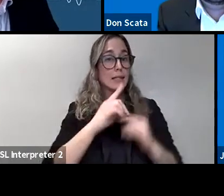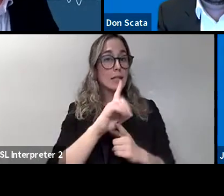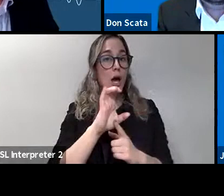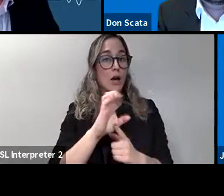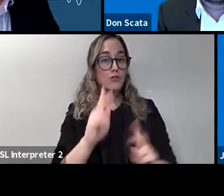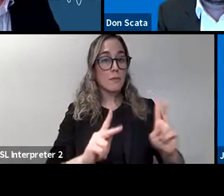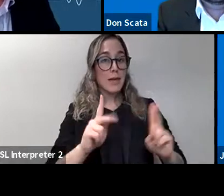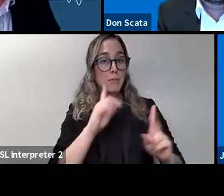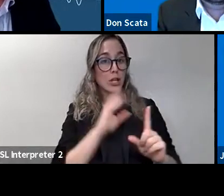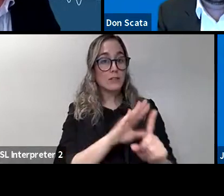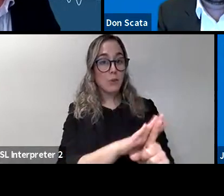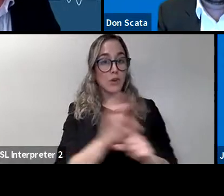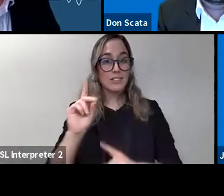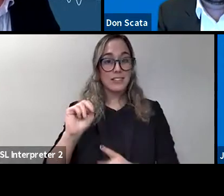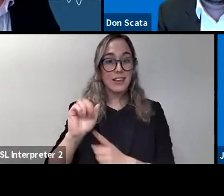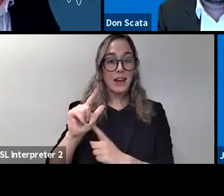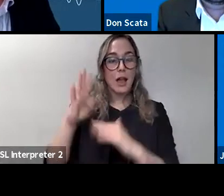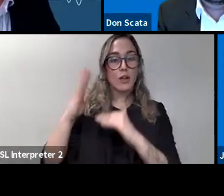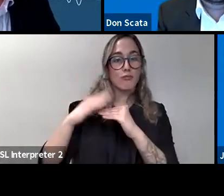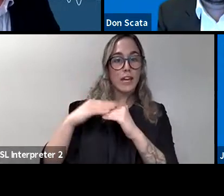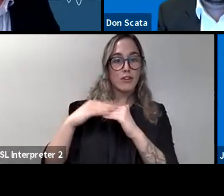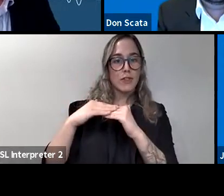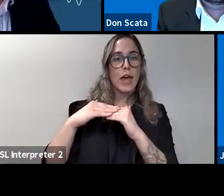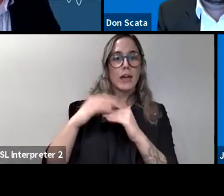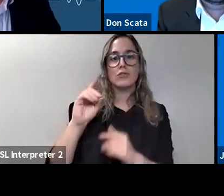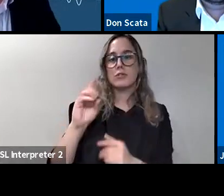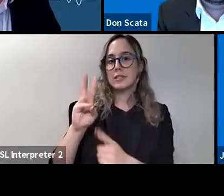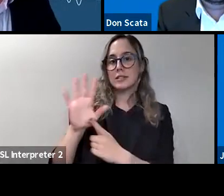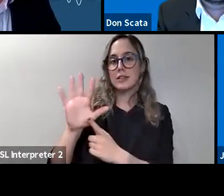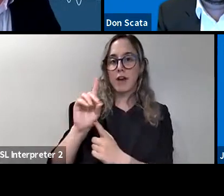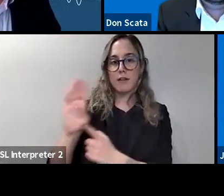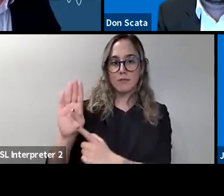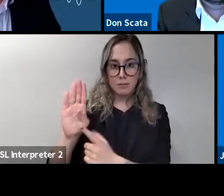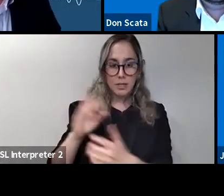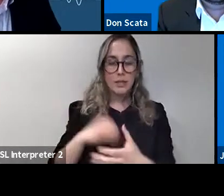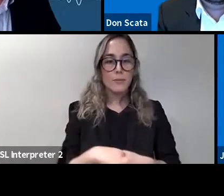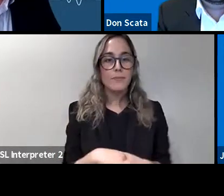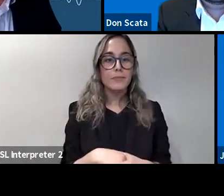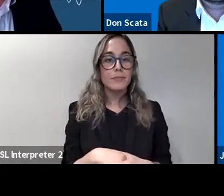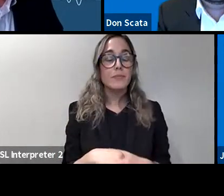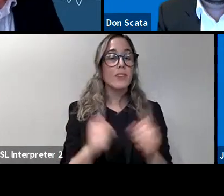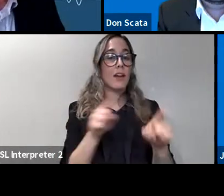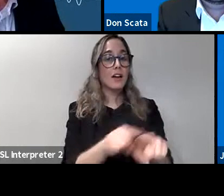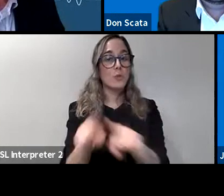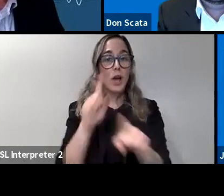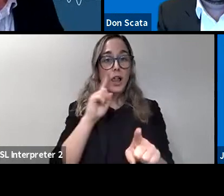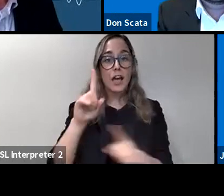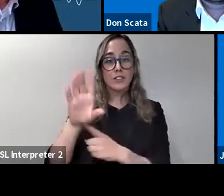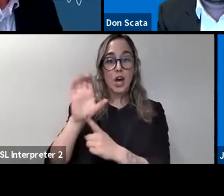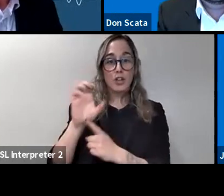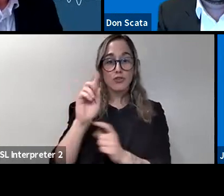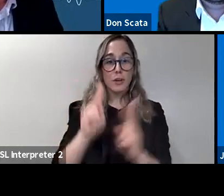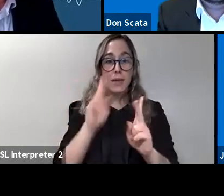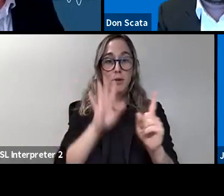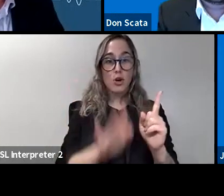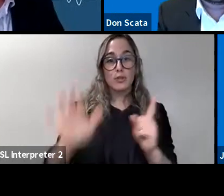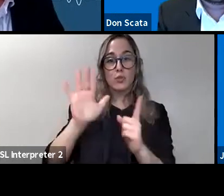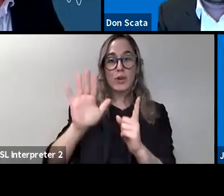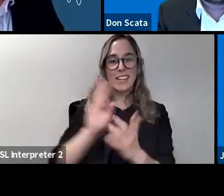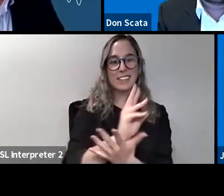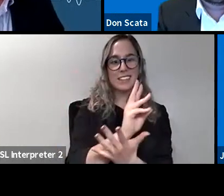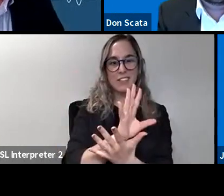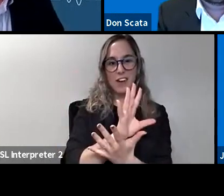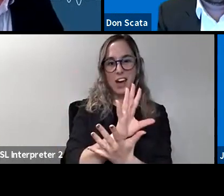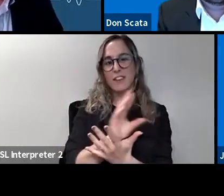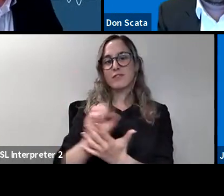DNL greater than or equal to 65 decibels, as well as 100 people between 60 and 65